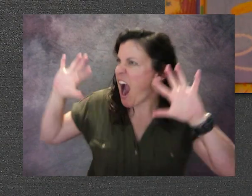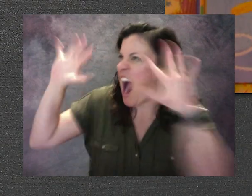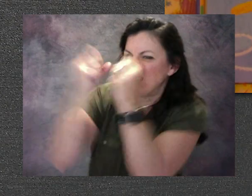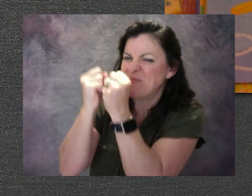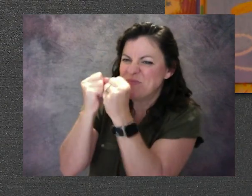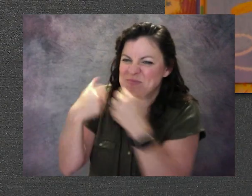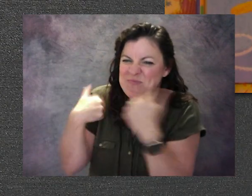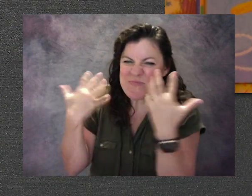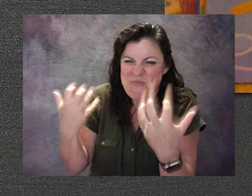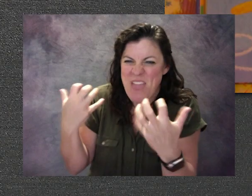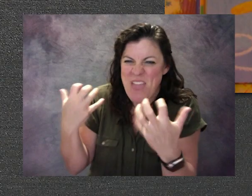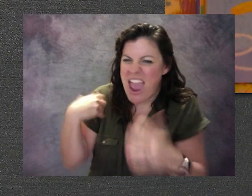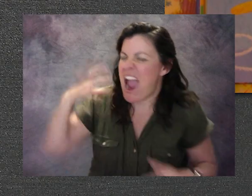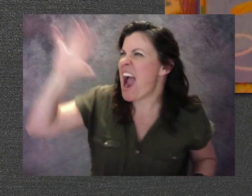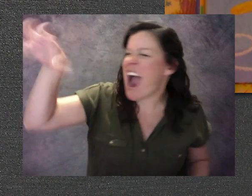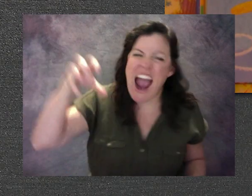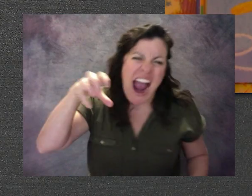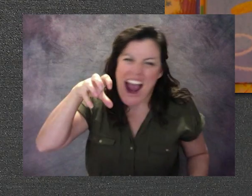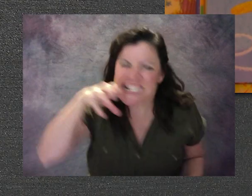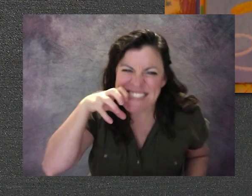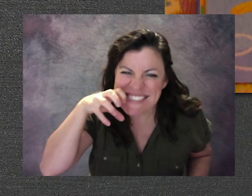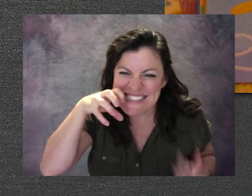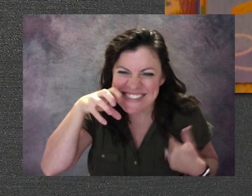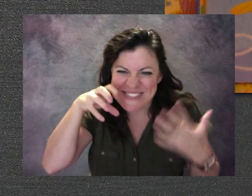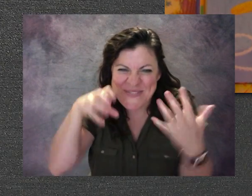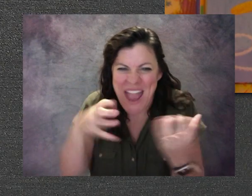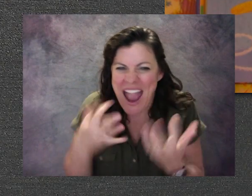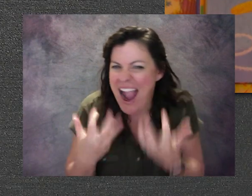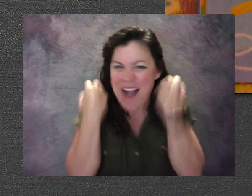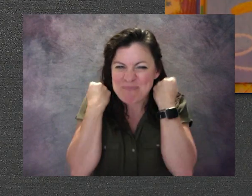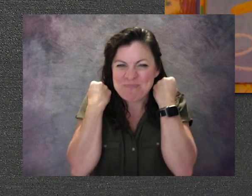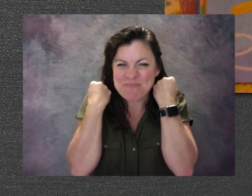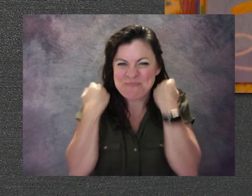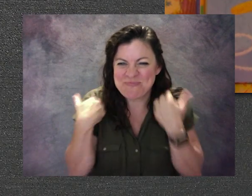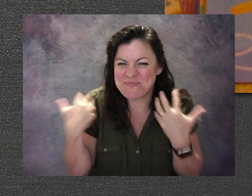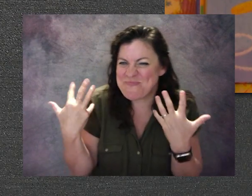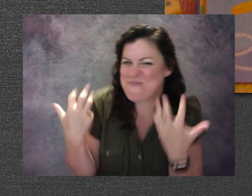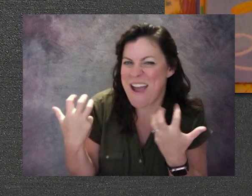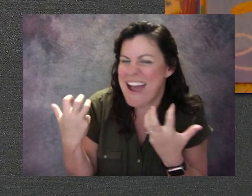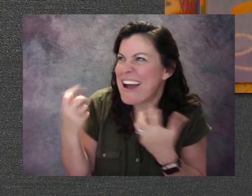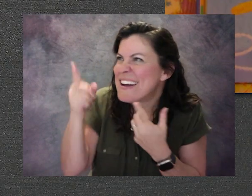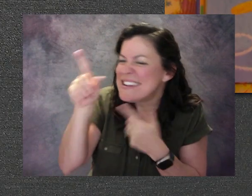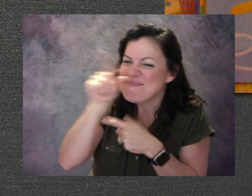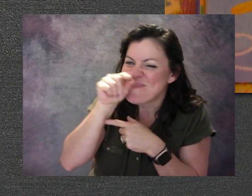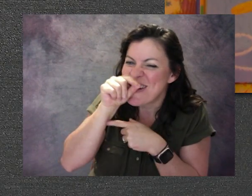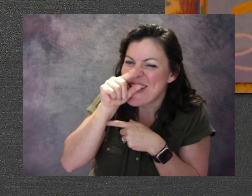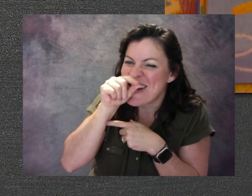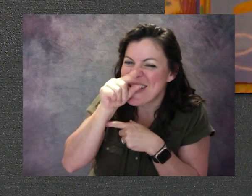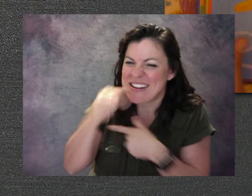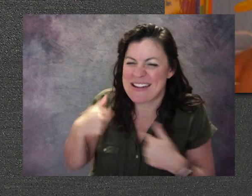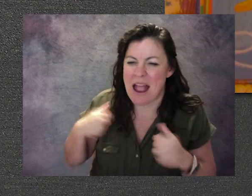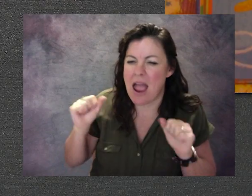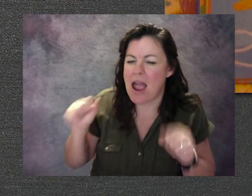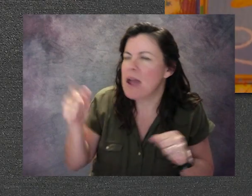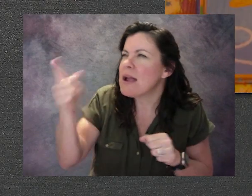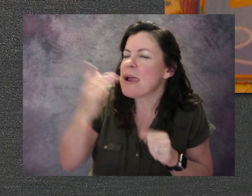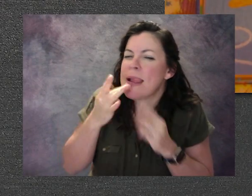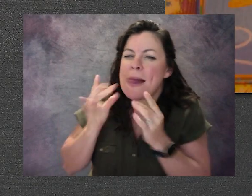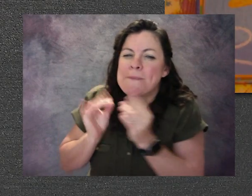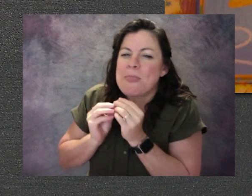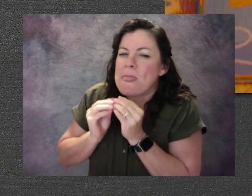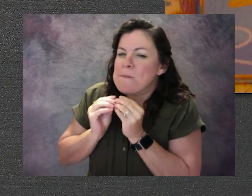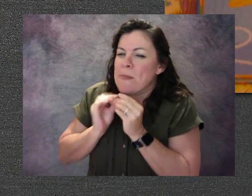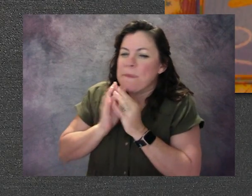a snap of the teeth, and crack. I felt I could already taste you in my mouth, completely